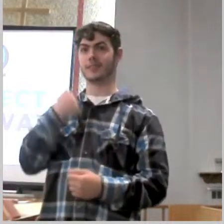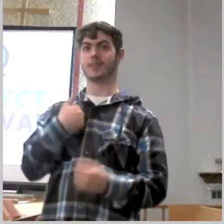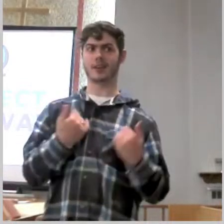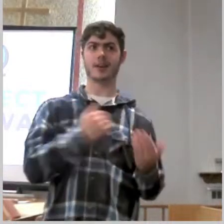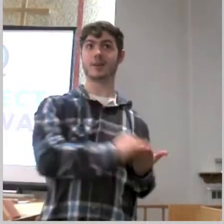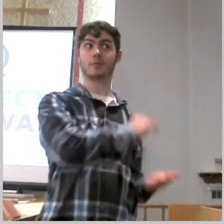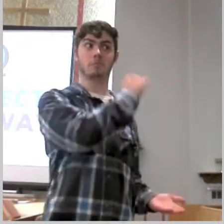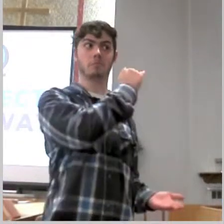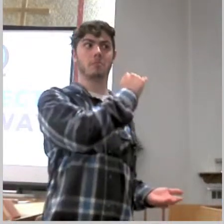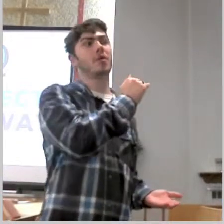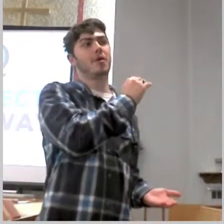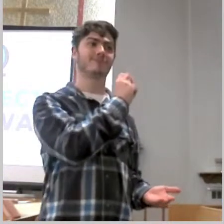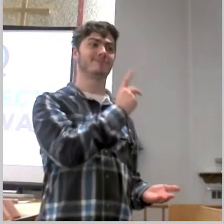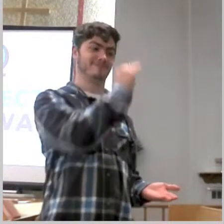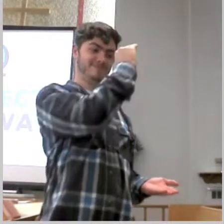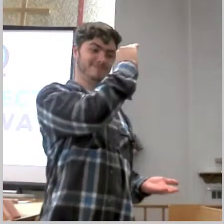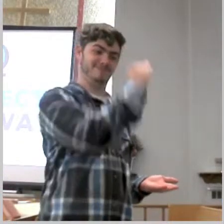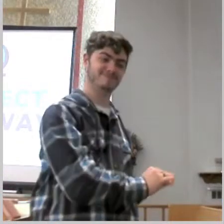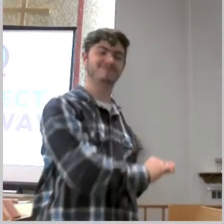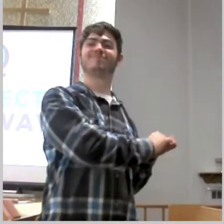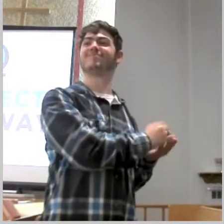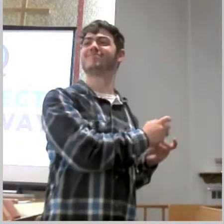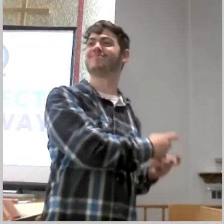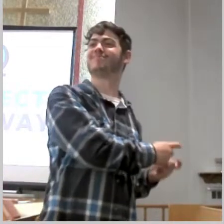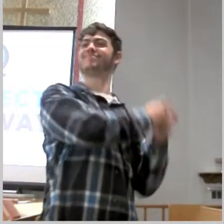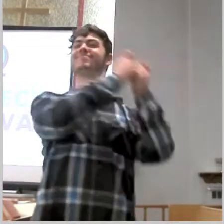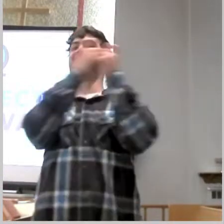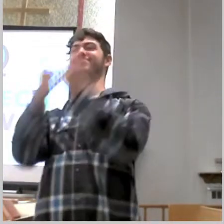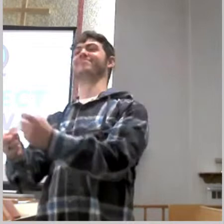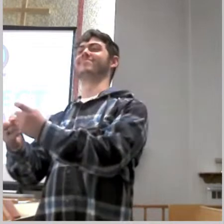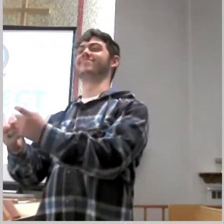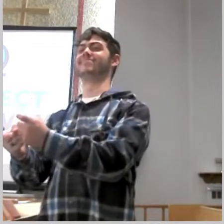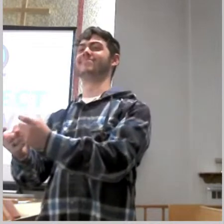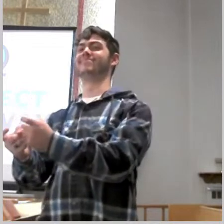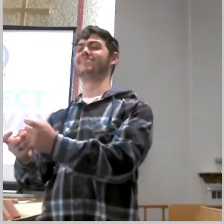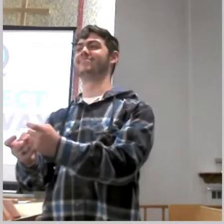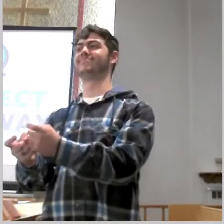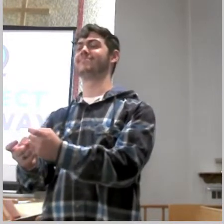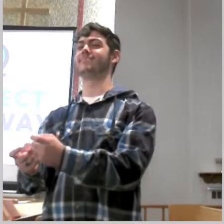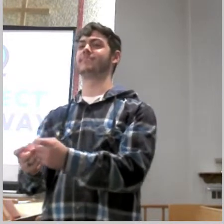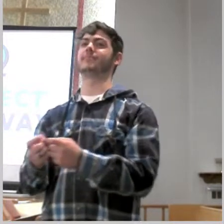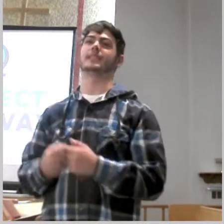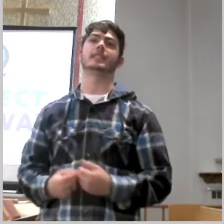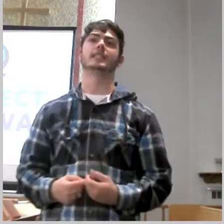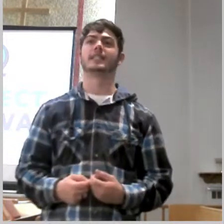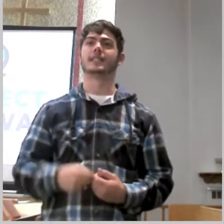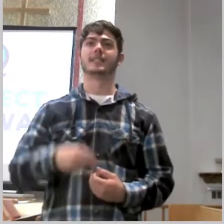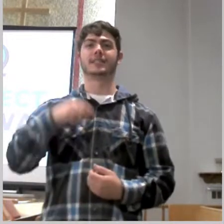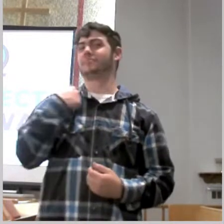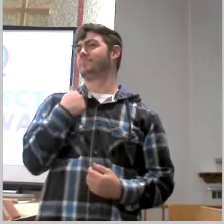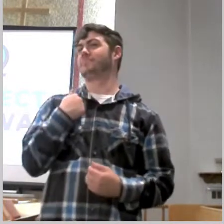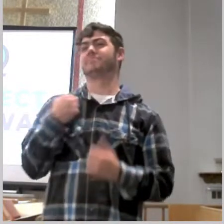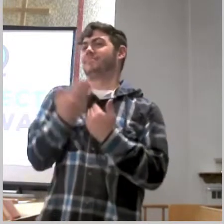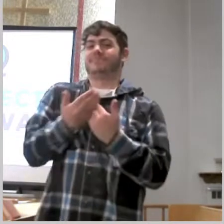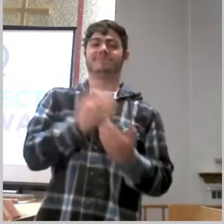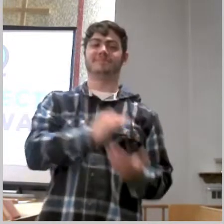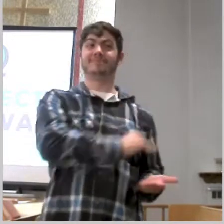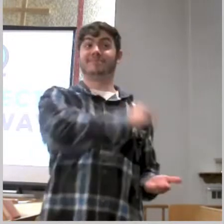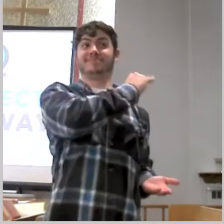say, oh, yeah, Gateway, you know, not breaking a sweat,